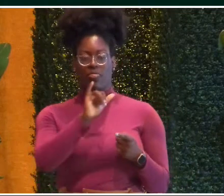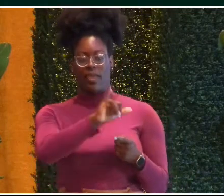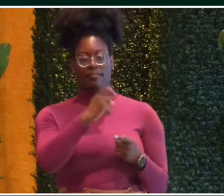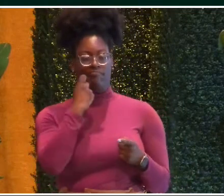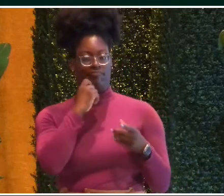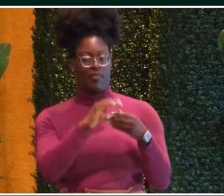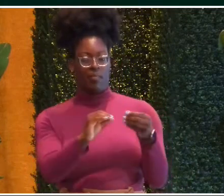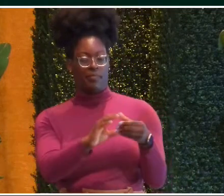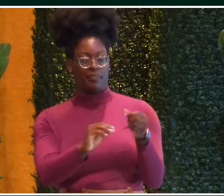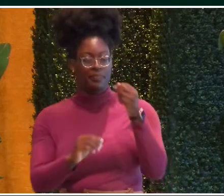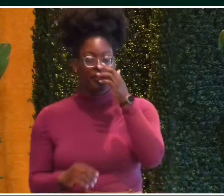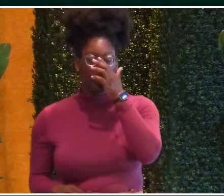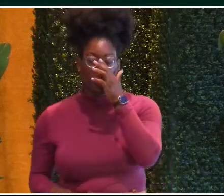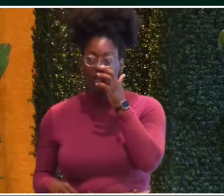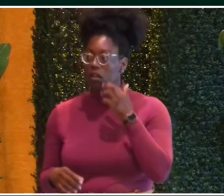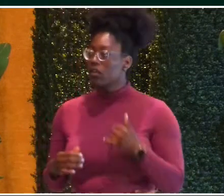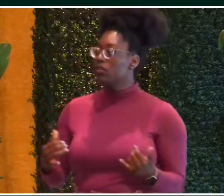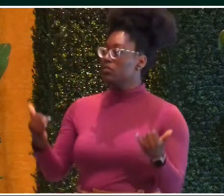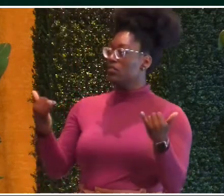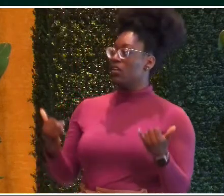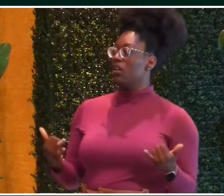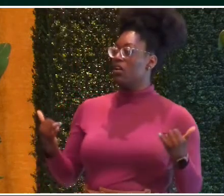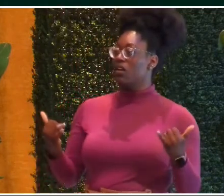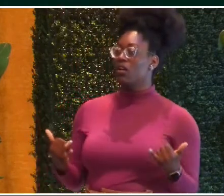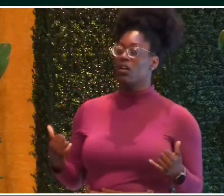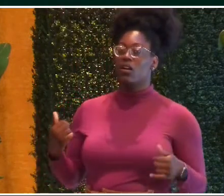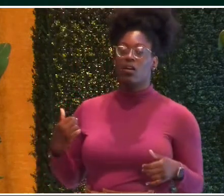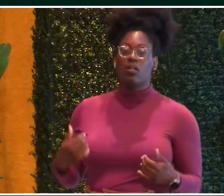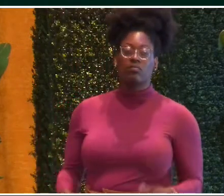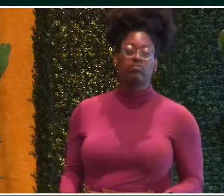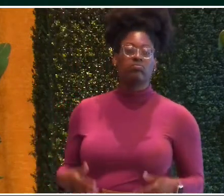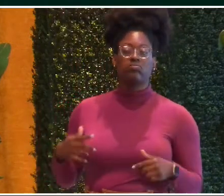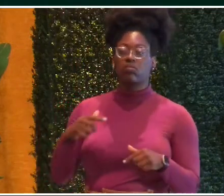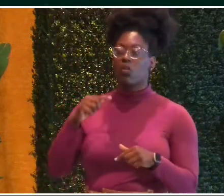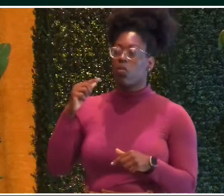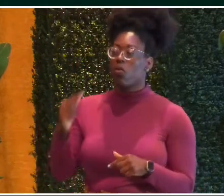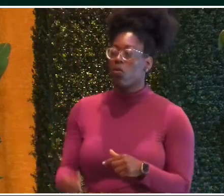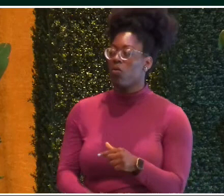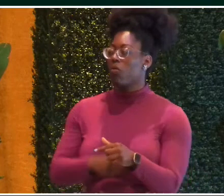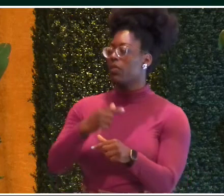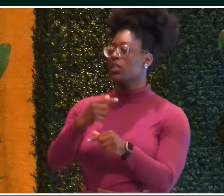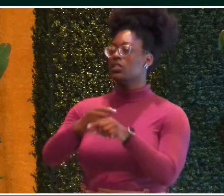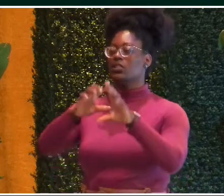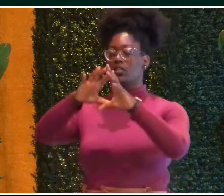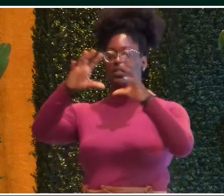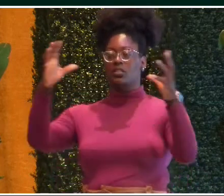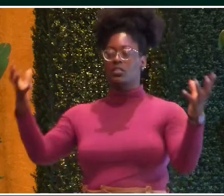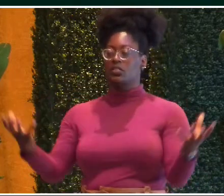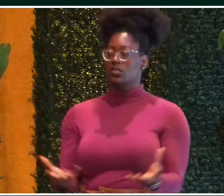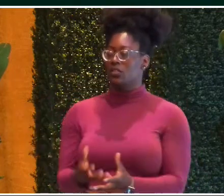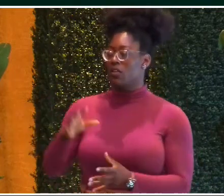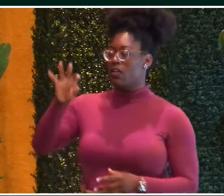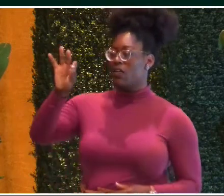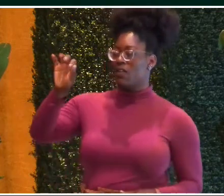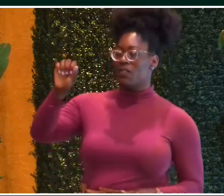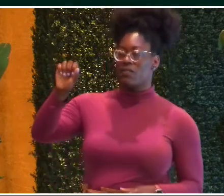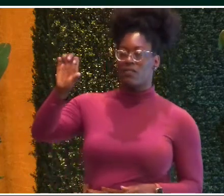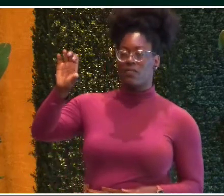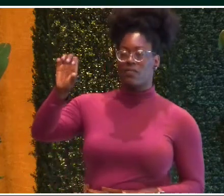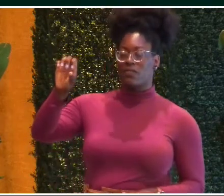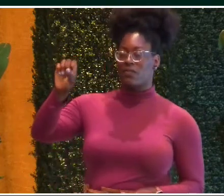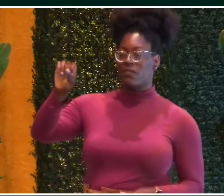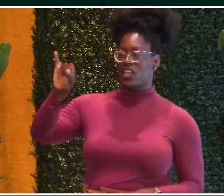of deep, resurgent, global fascist movements. Not just in the US, all around